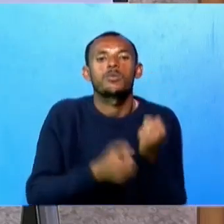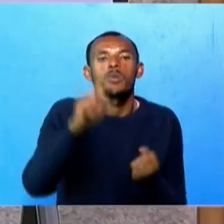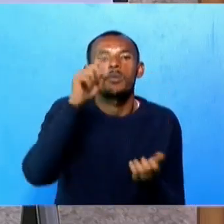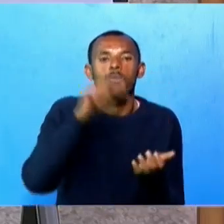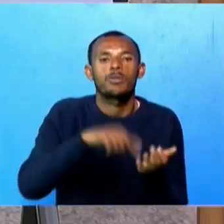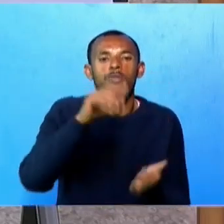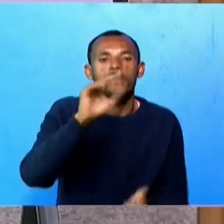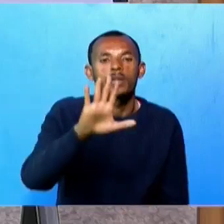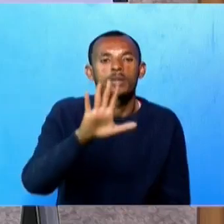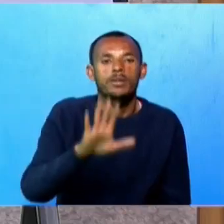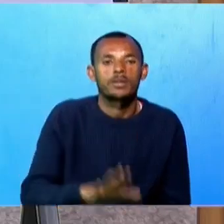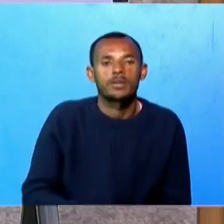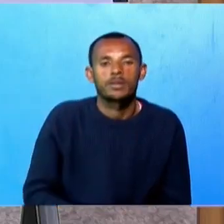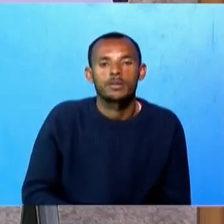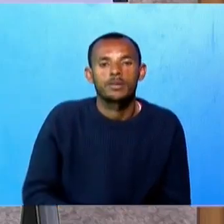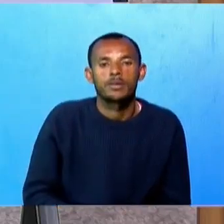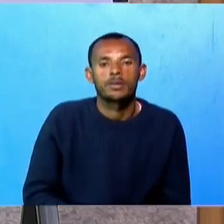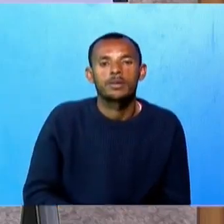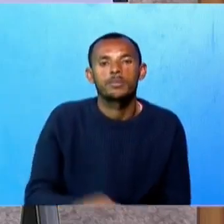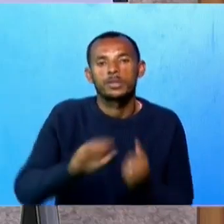1.5 or regarding